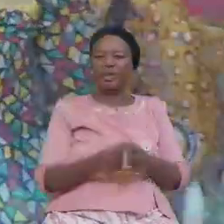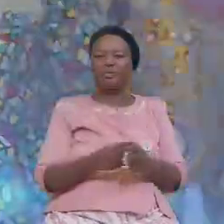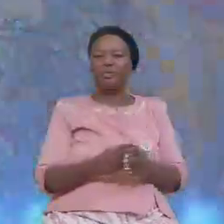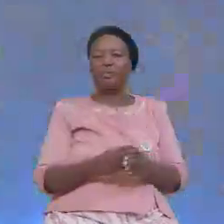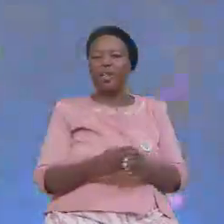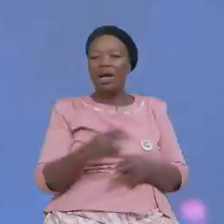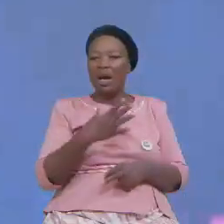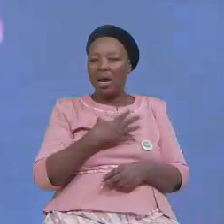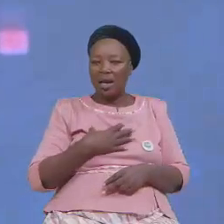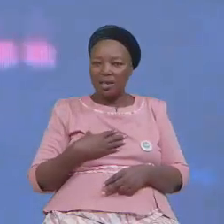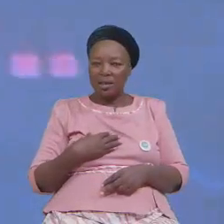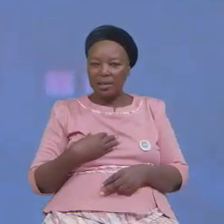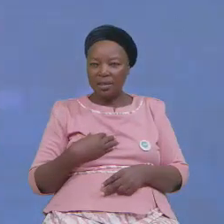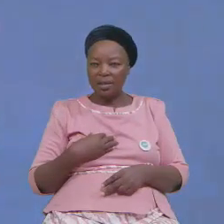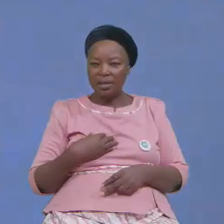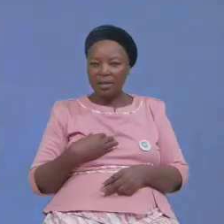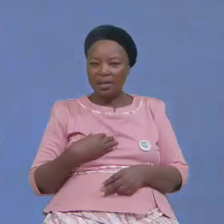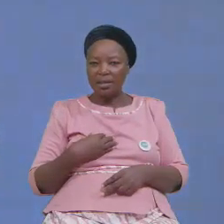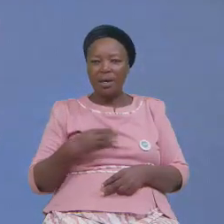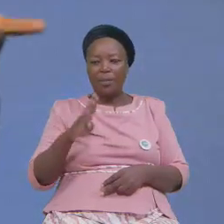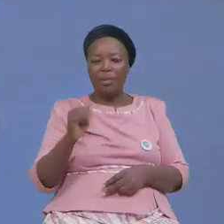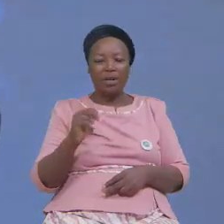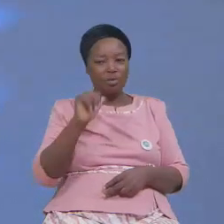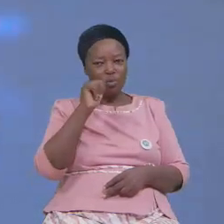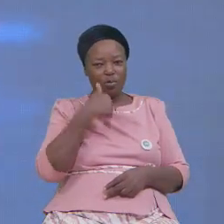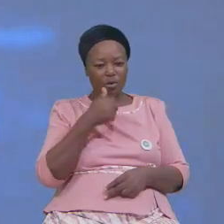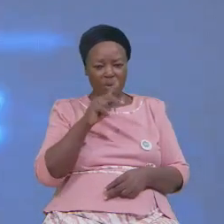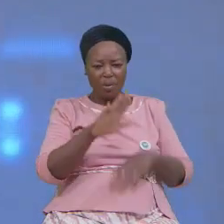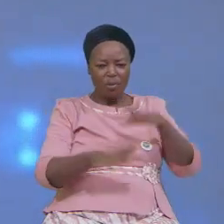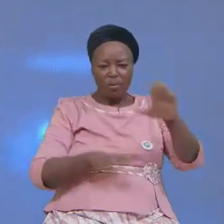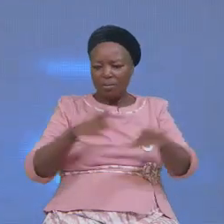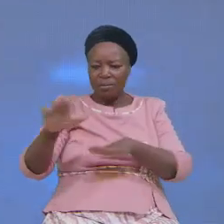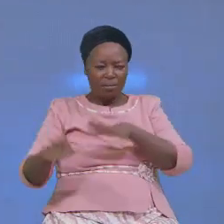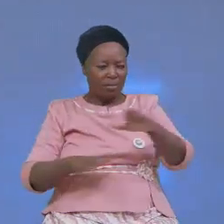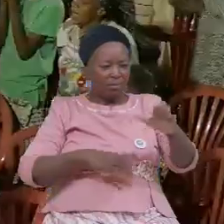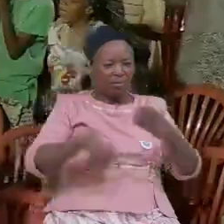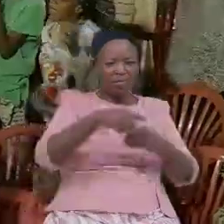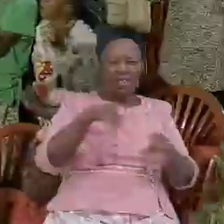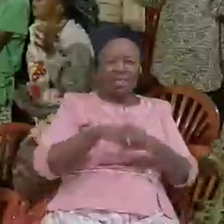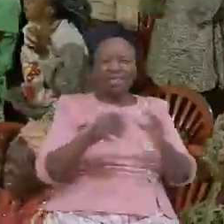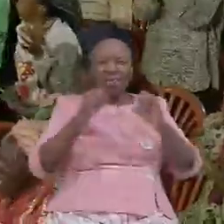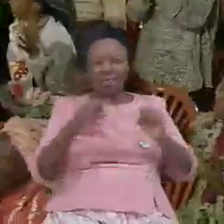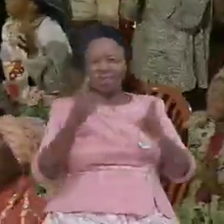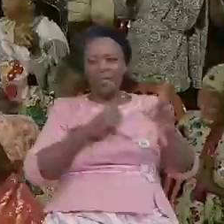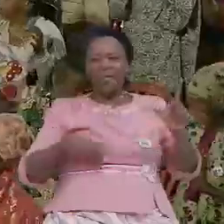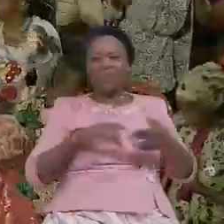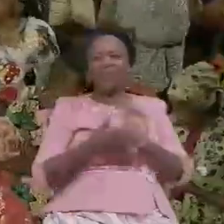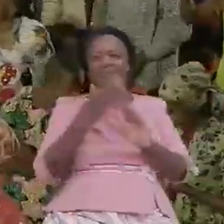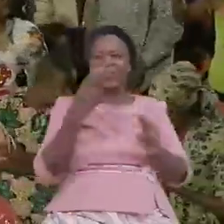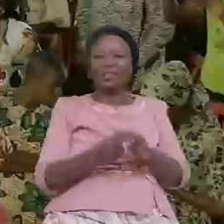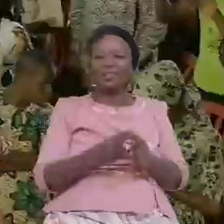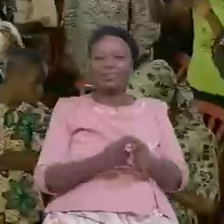And by tomorrow, you're walking about in the strength of the Lord.